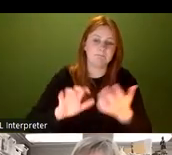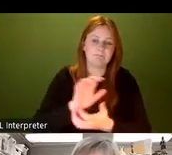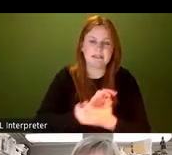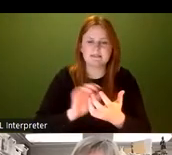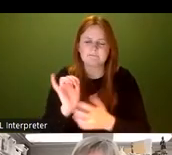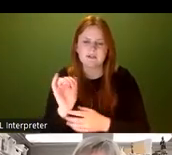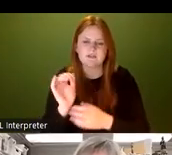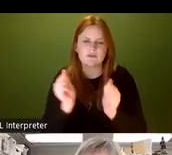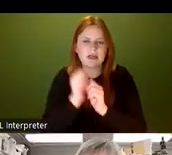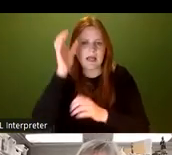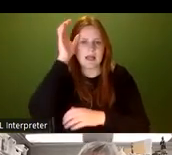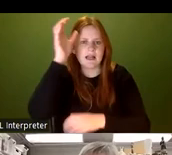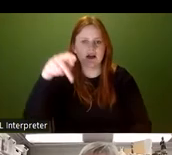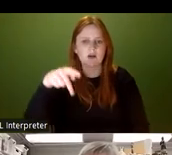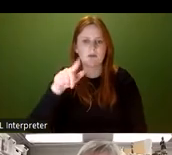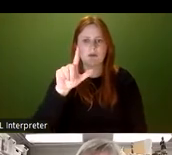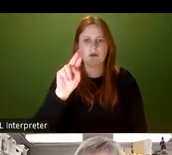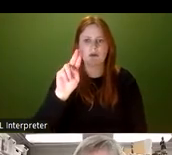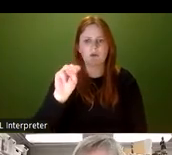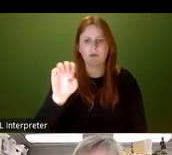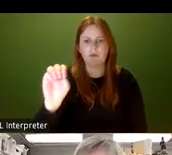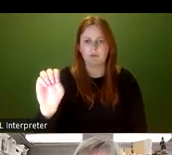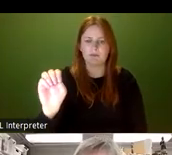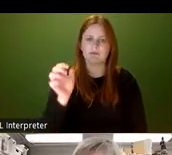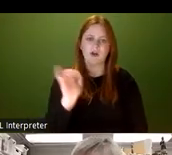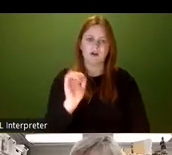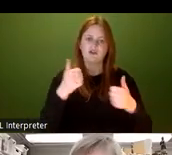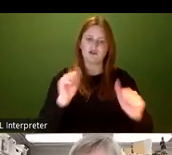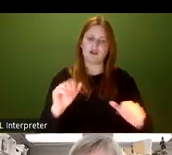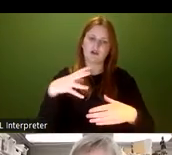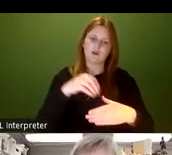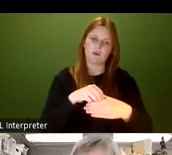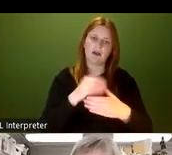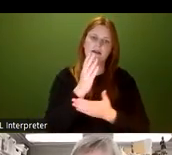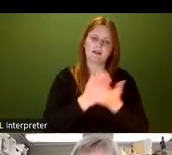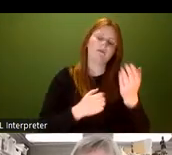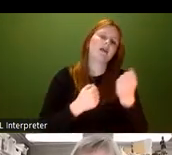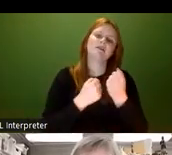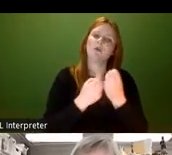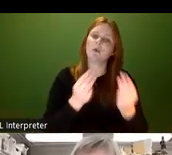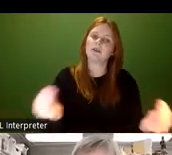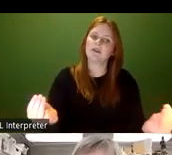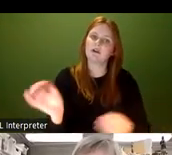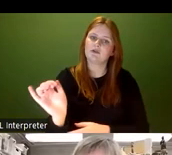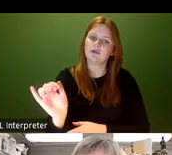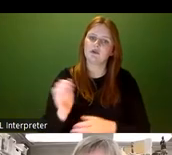of plumes. And I even tried to incorporate a little bit of that support material into them.